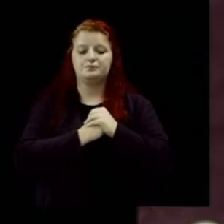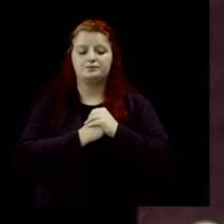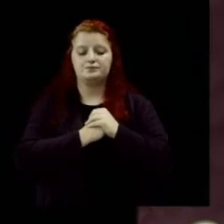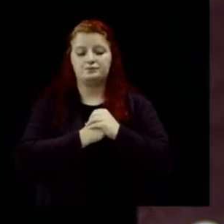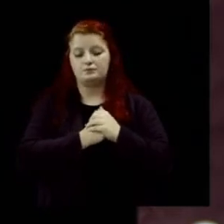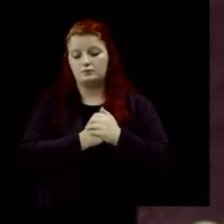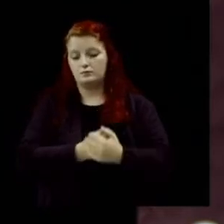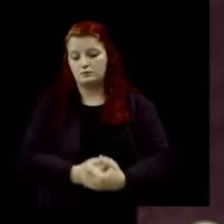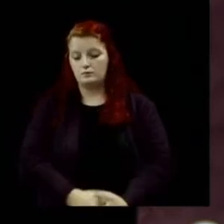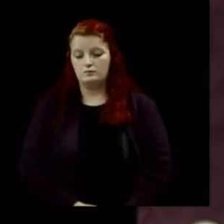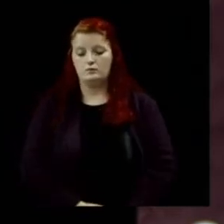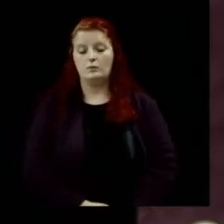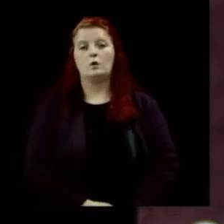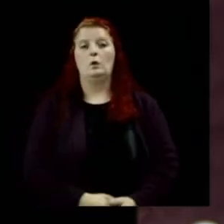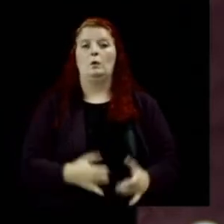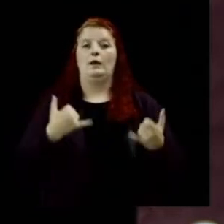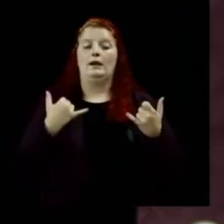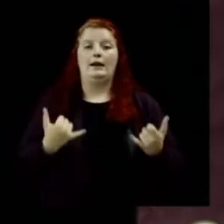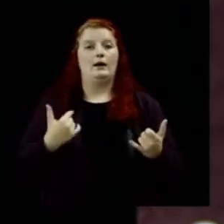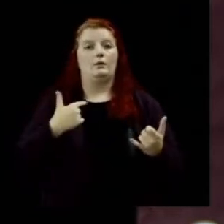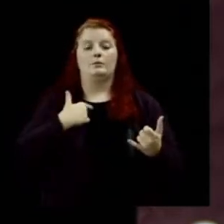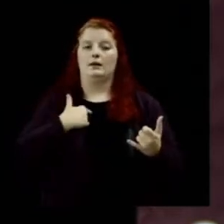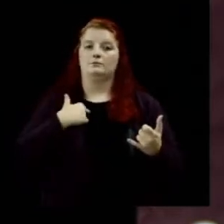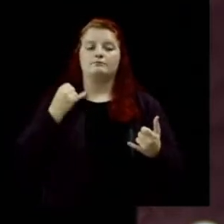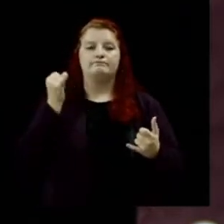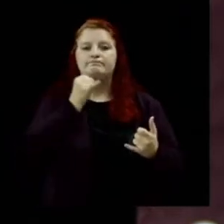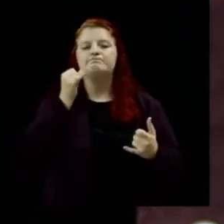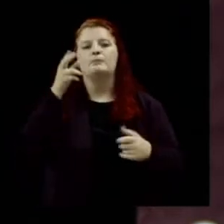It is now my distinct honor